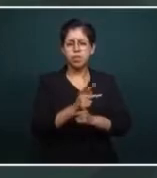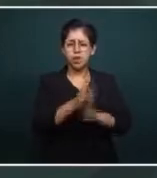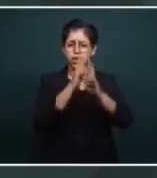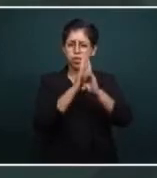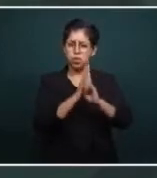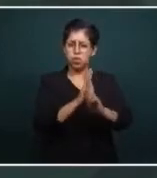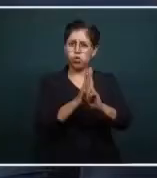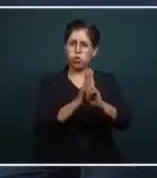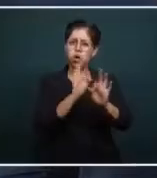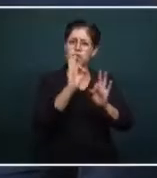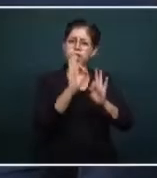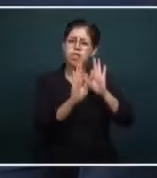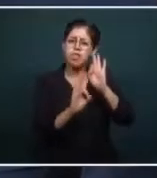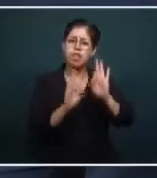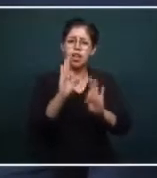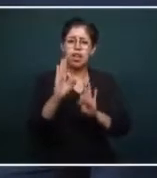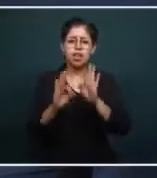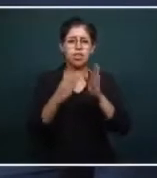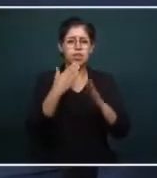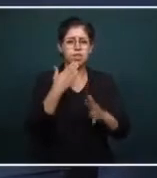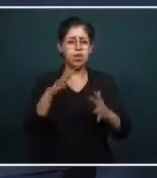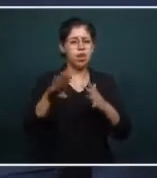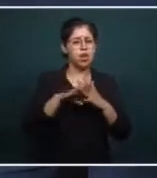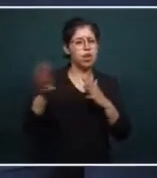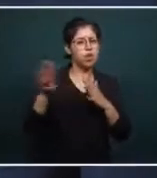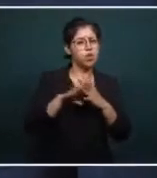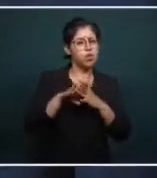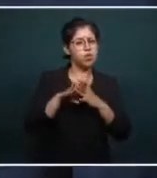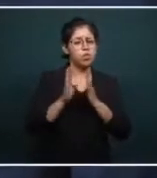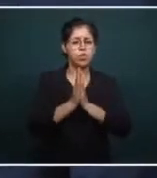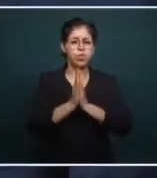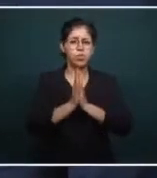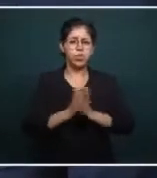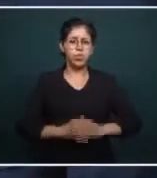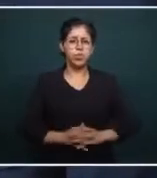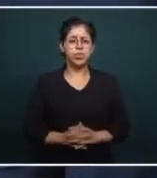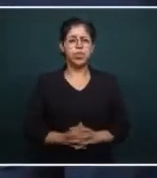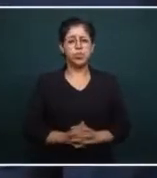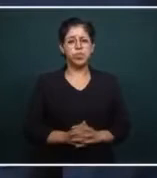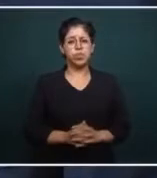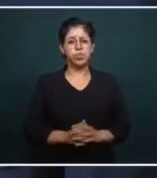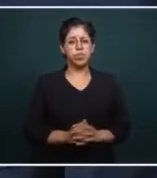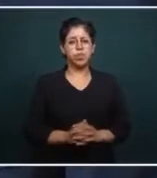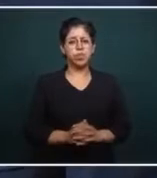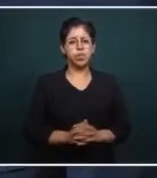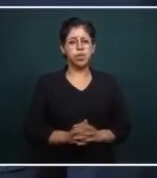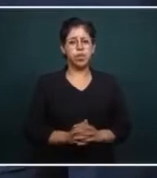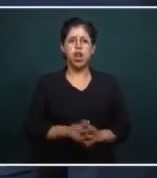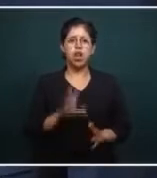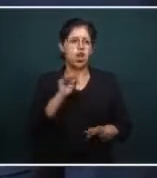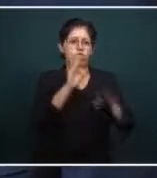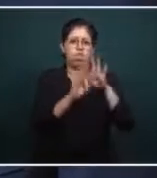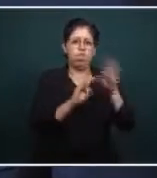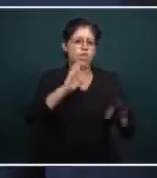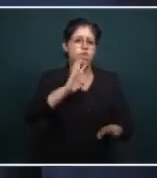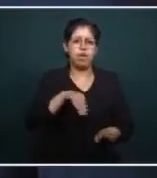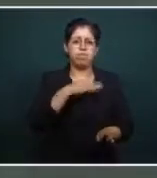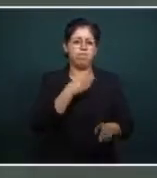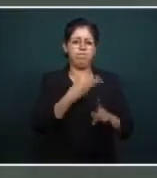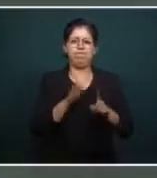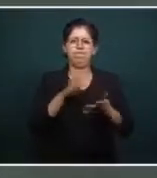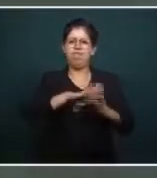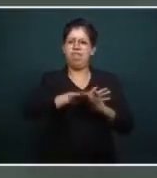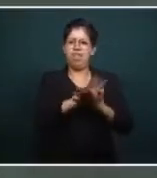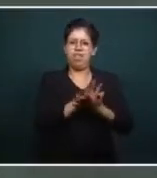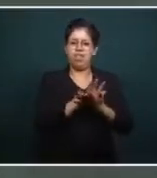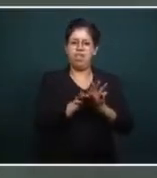tratar bien, we have to be conscious and treat migrants well, no tratar mal como not to treat está them